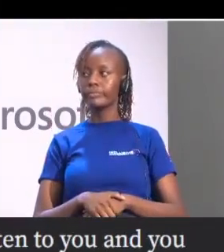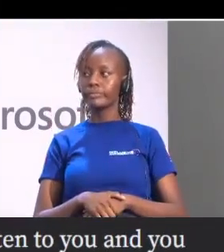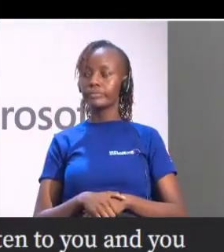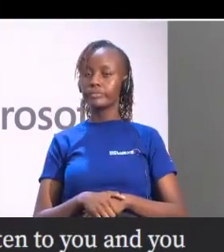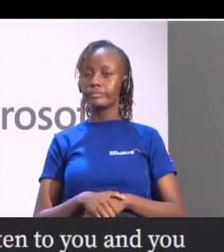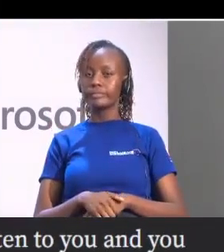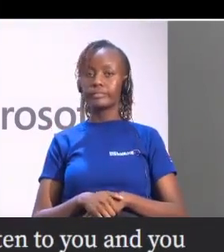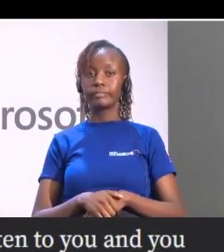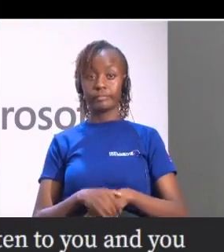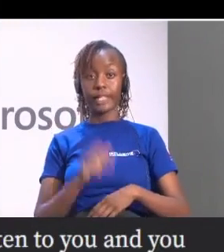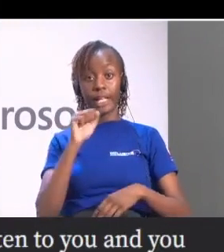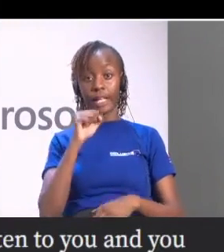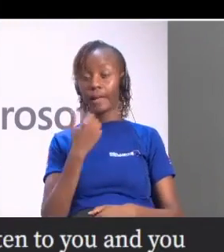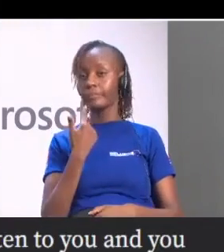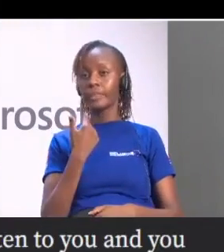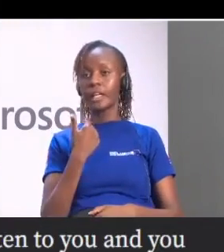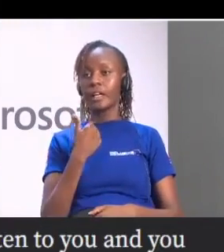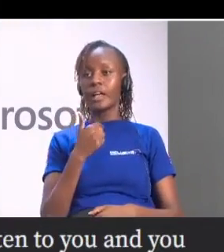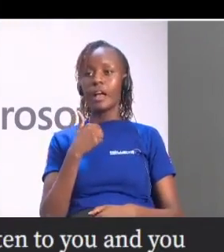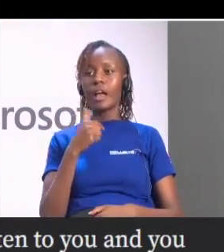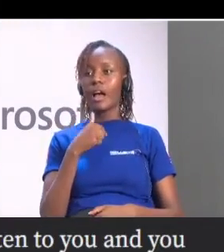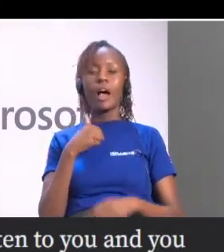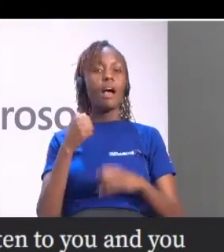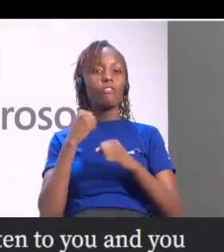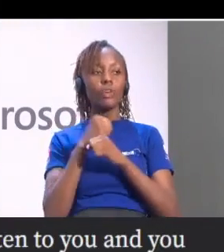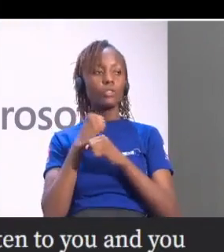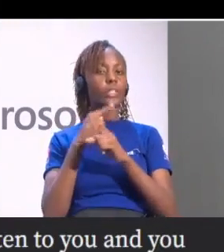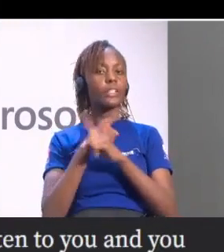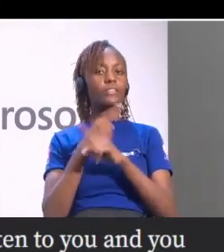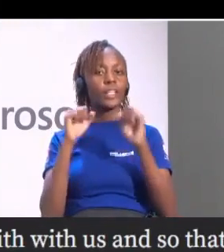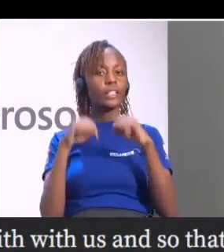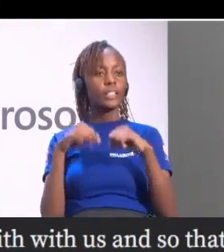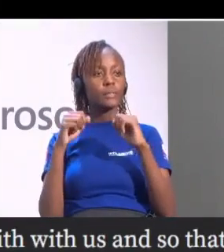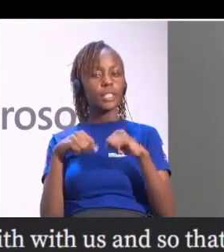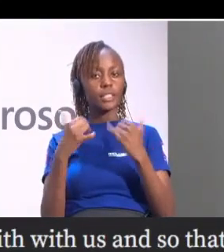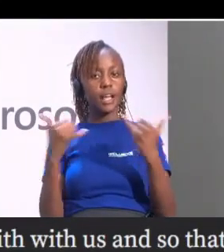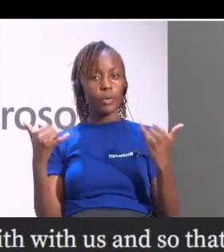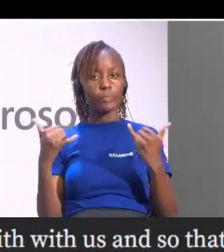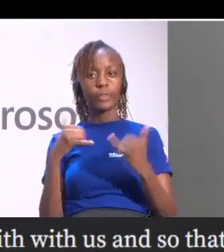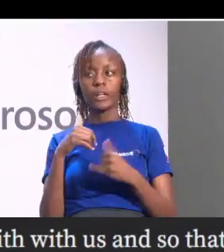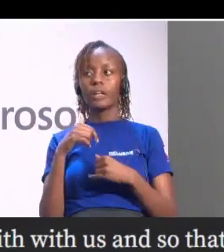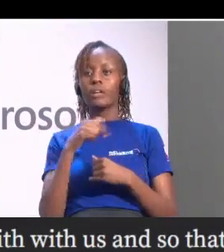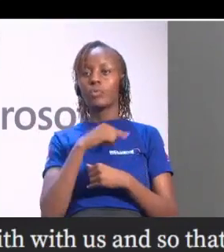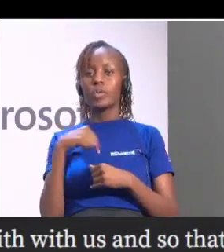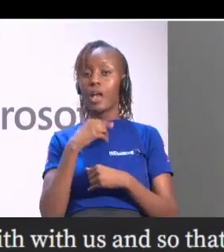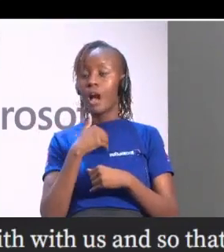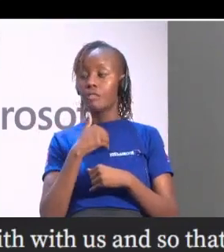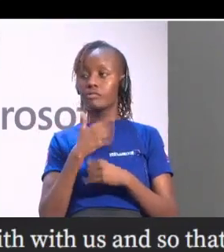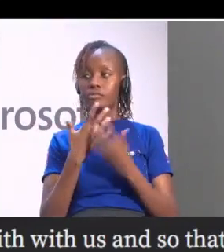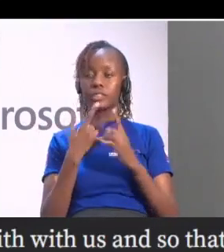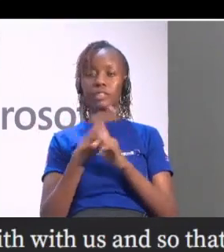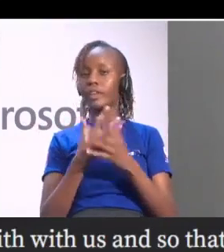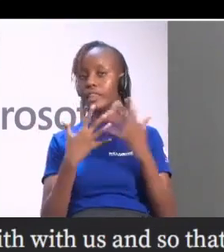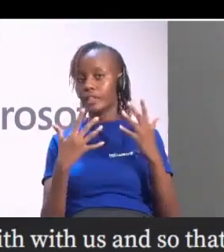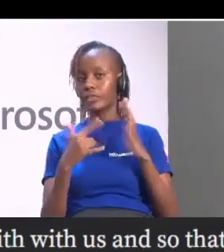I mean, I've worked with several chapters now, and I appreciate the question. And there is a little bit of fear there because you want to